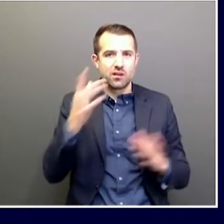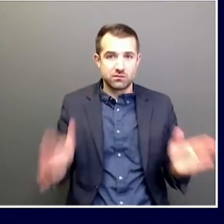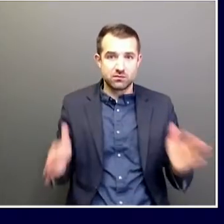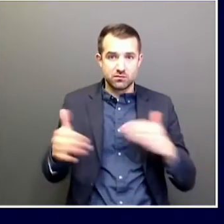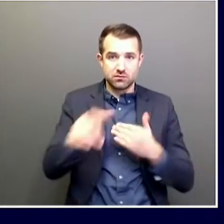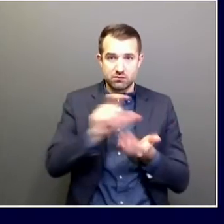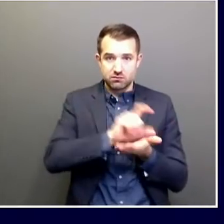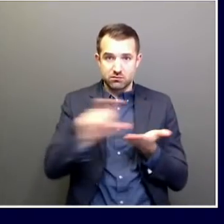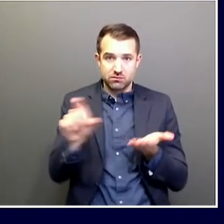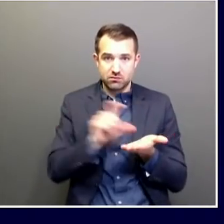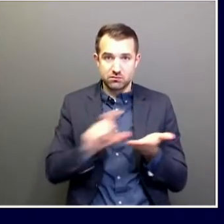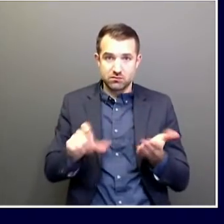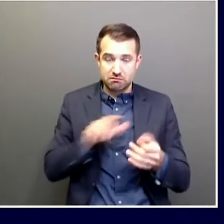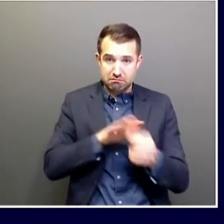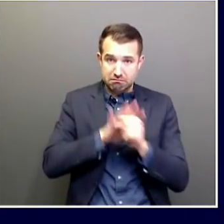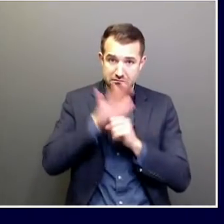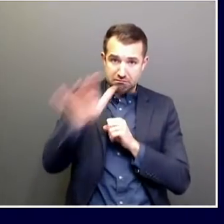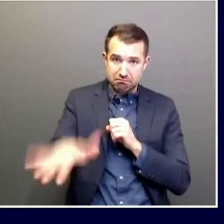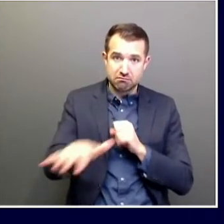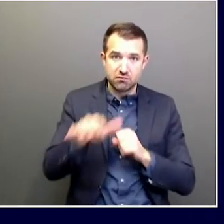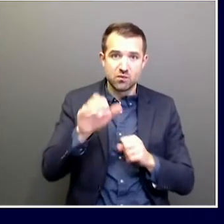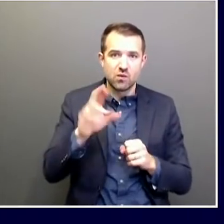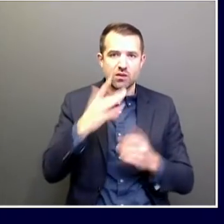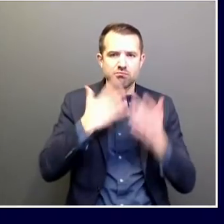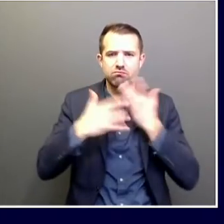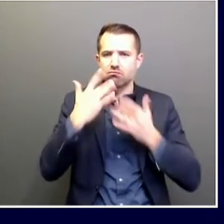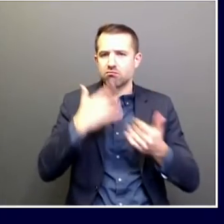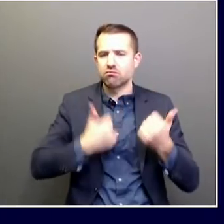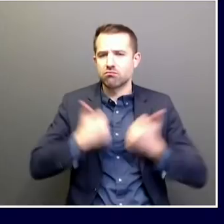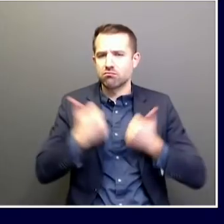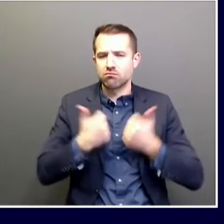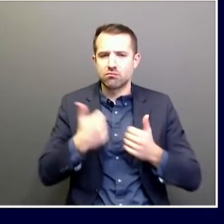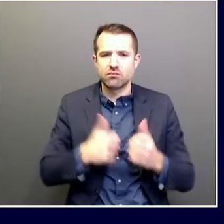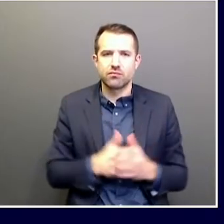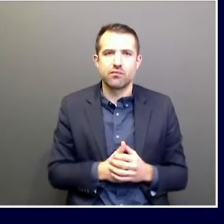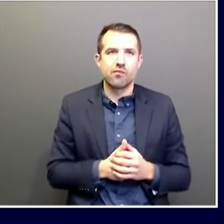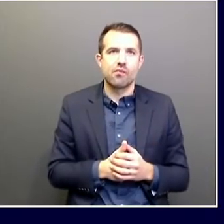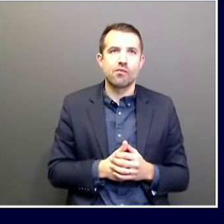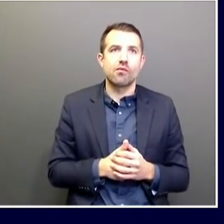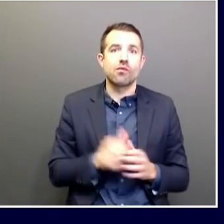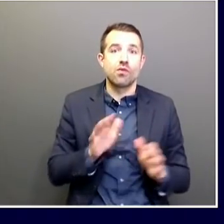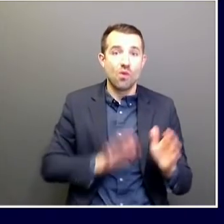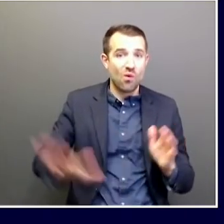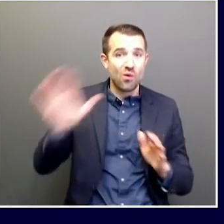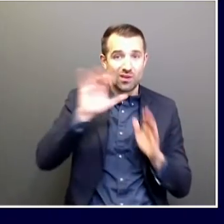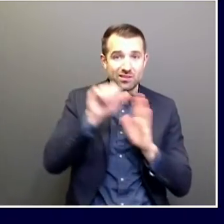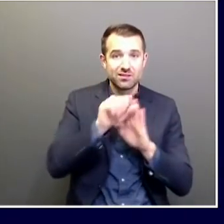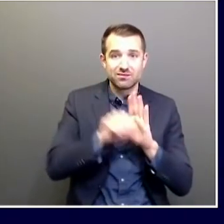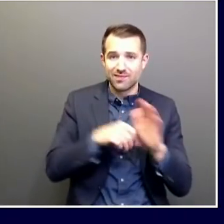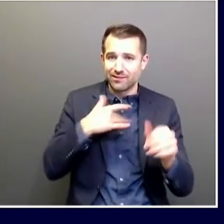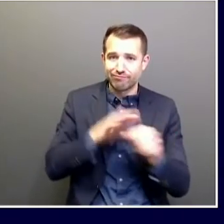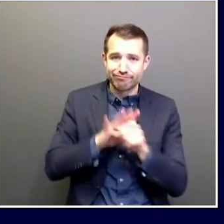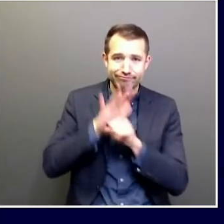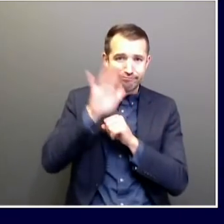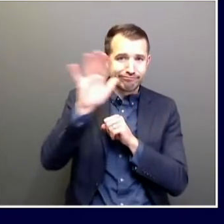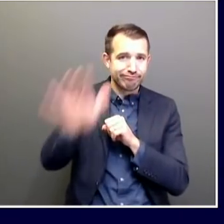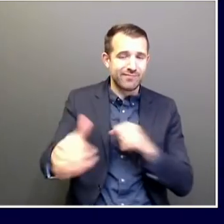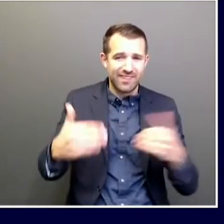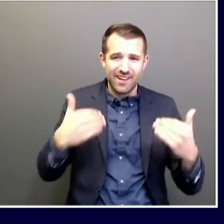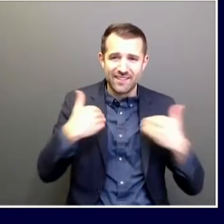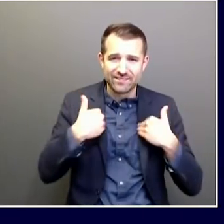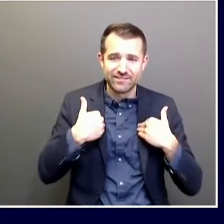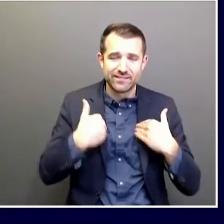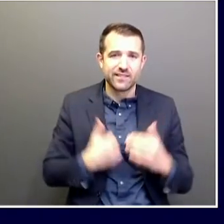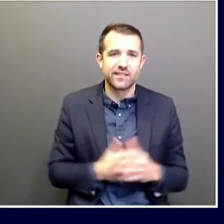Statewide, Patty, we have an ample amount of vaccine within the state of the 3 booster doses, the half dose of Moderna, the full dose